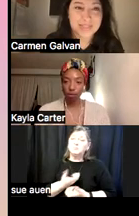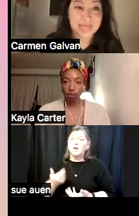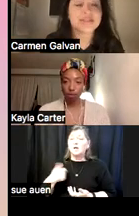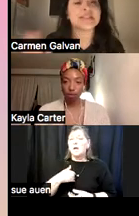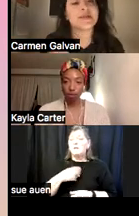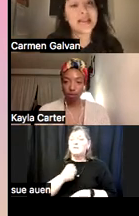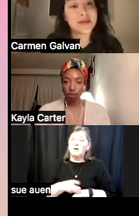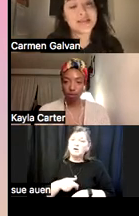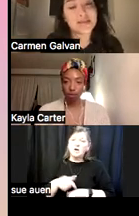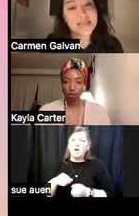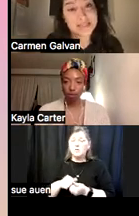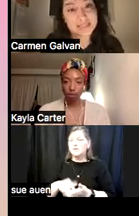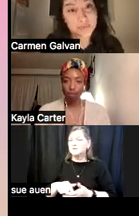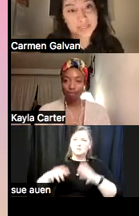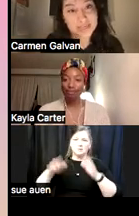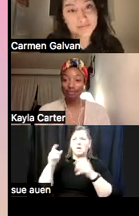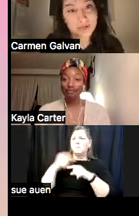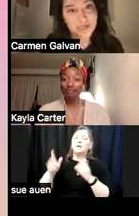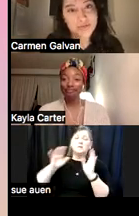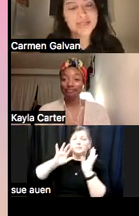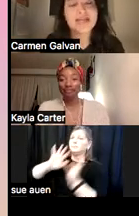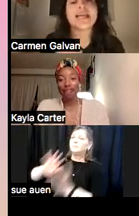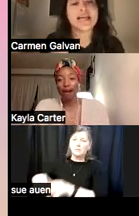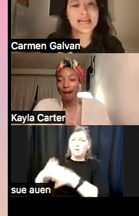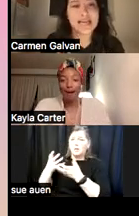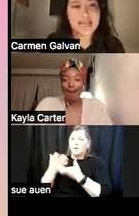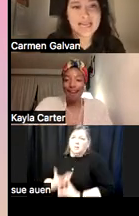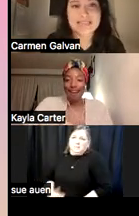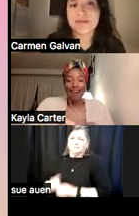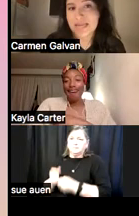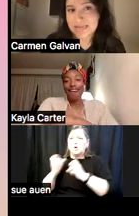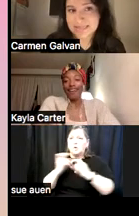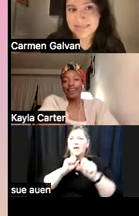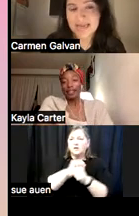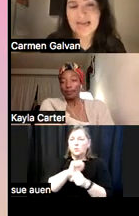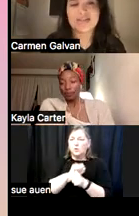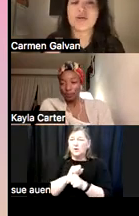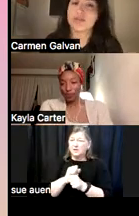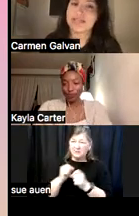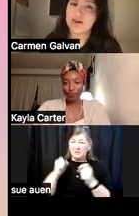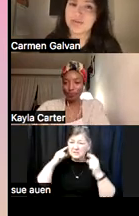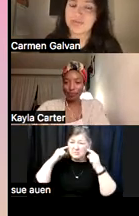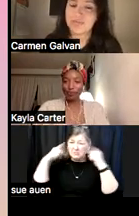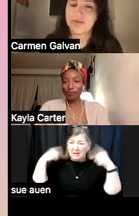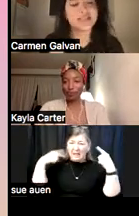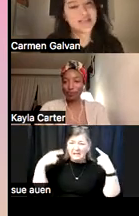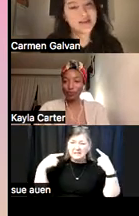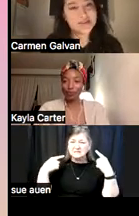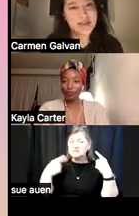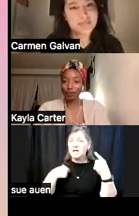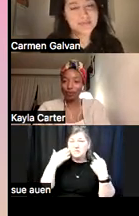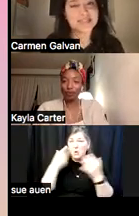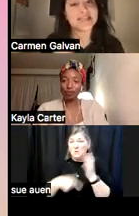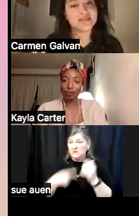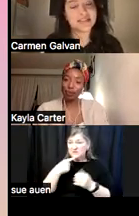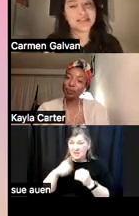really hard time with this, but anyway, let me get this work done for you, is bananas. I don't really know what to say about